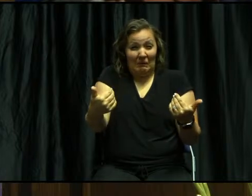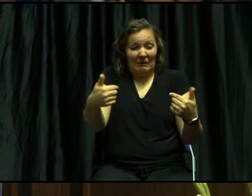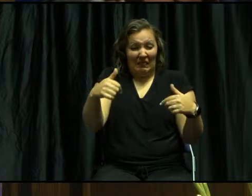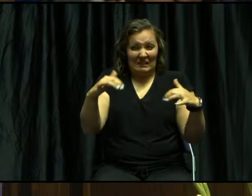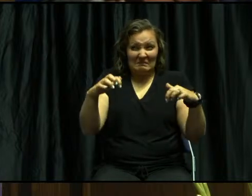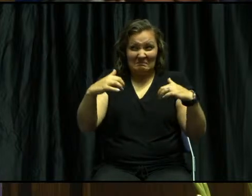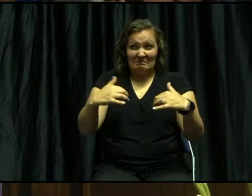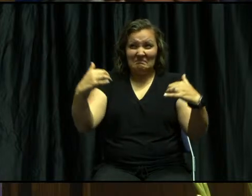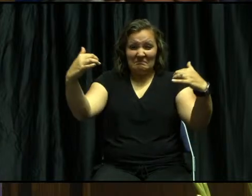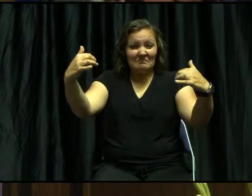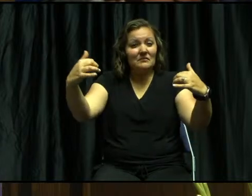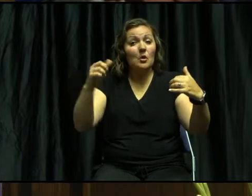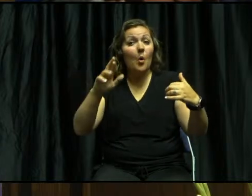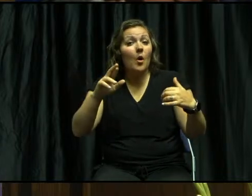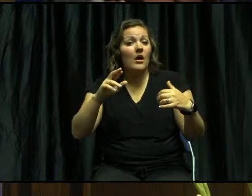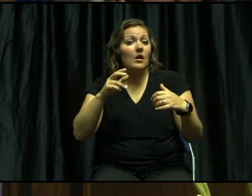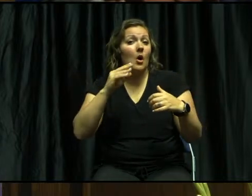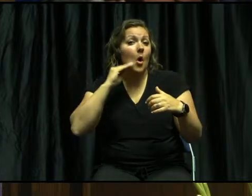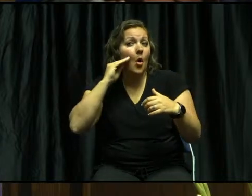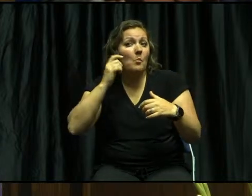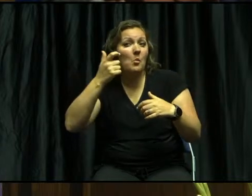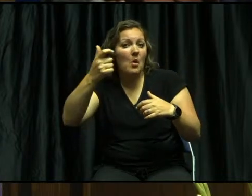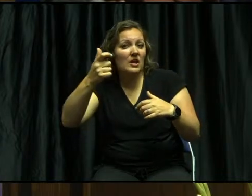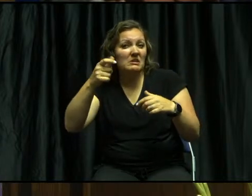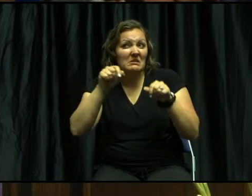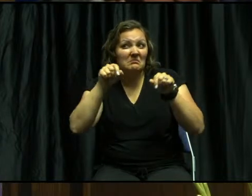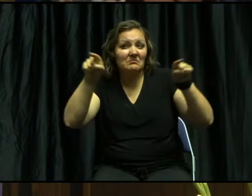remotely, sincerest congratulations.